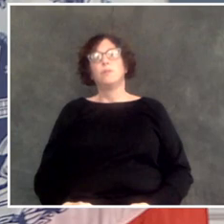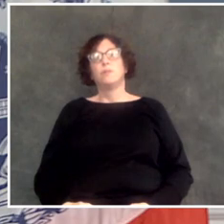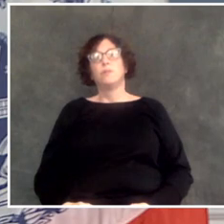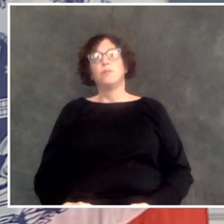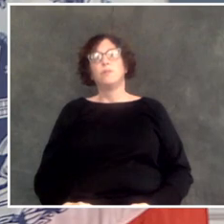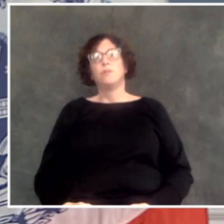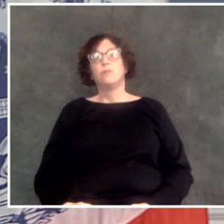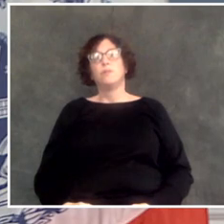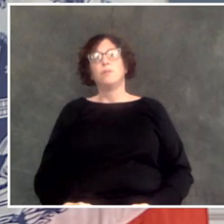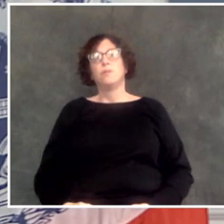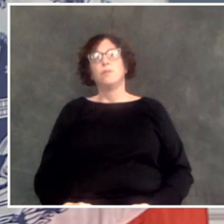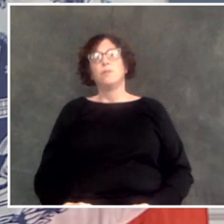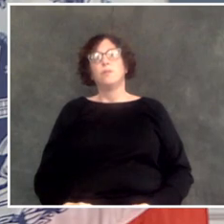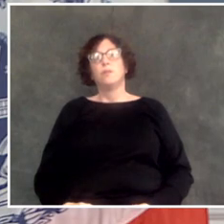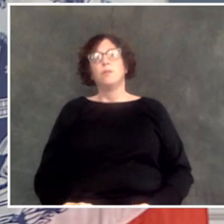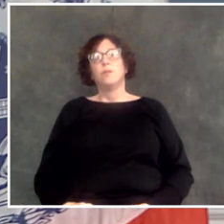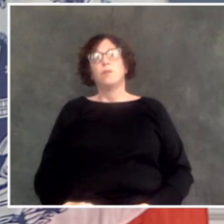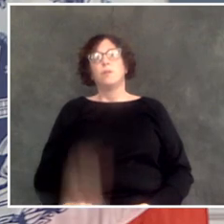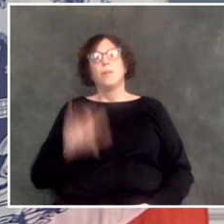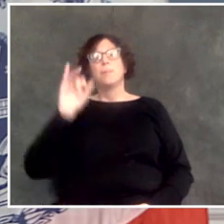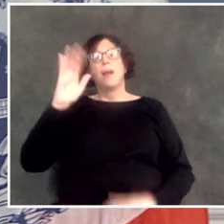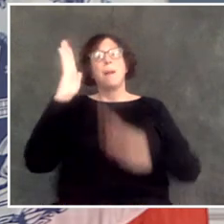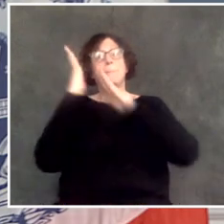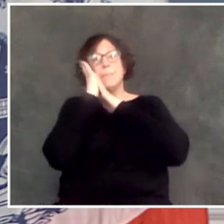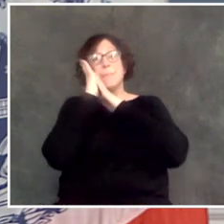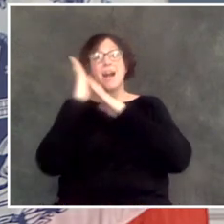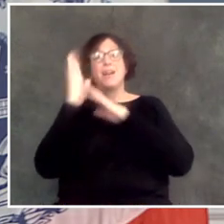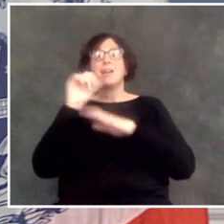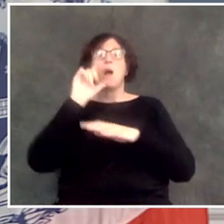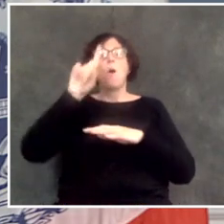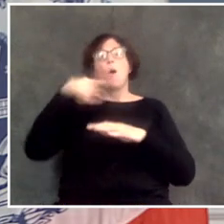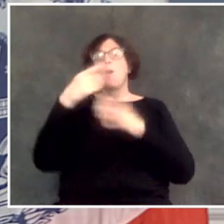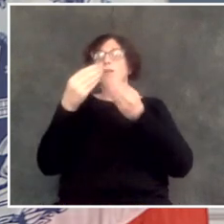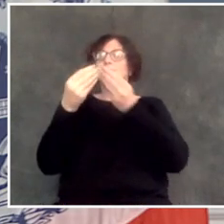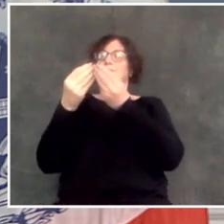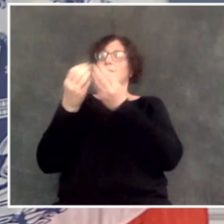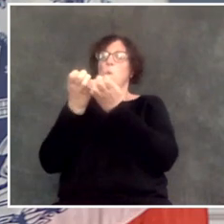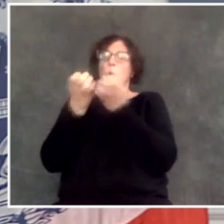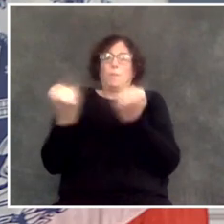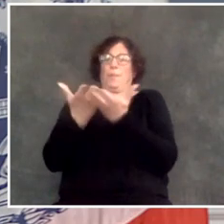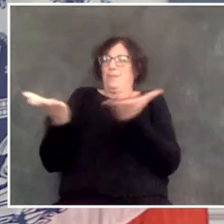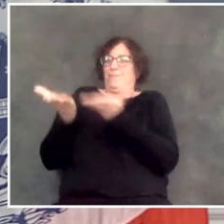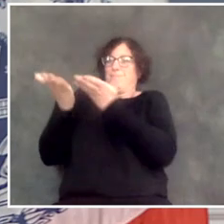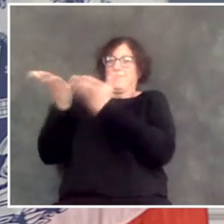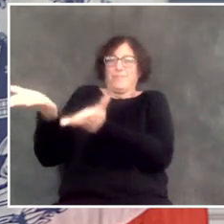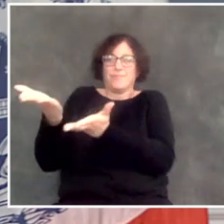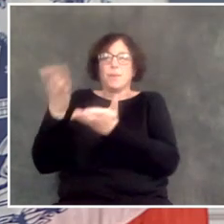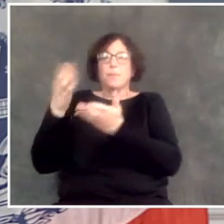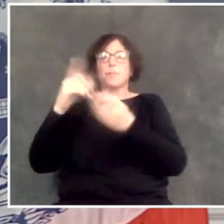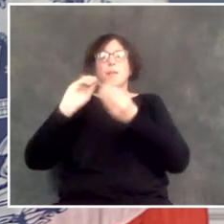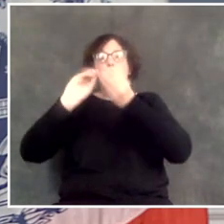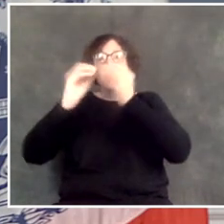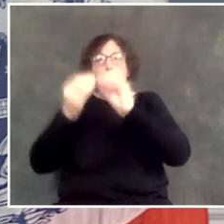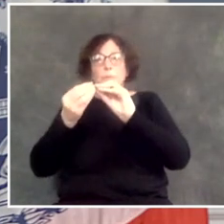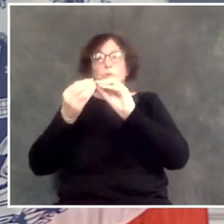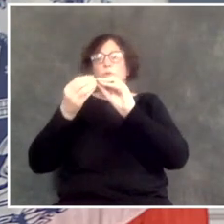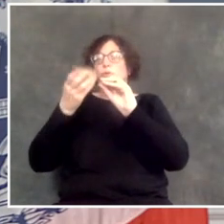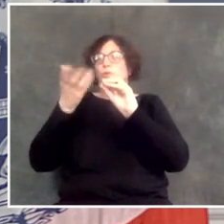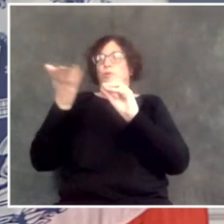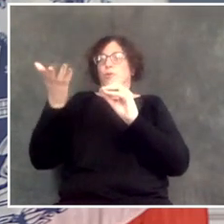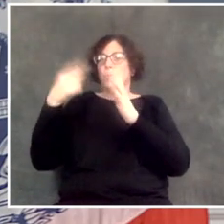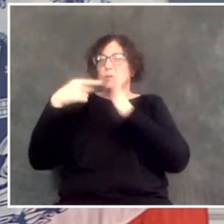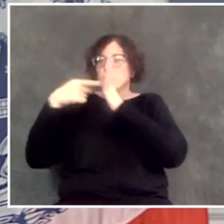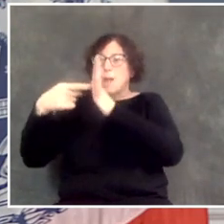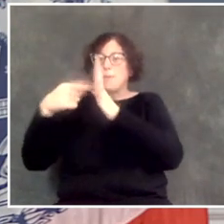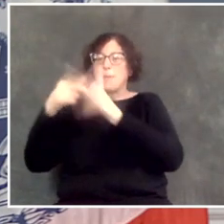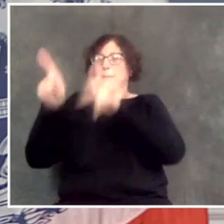and what they go through. And a human being who's in that bed for, you know, a month or more, or someone who's convalescing for a period of time, all of that